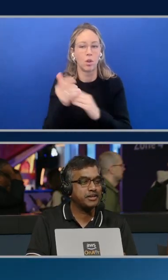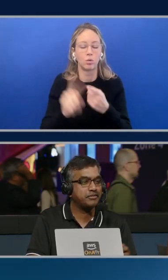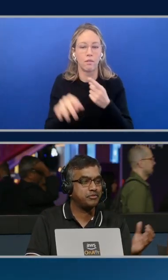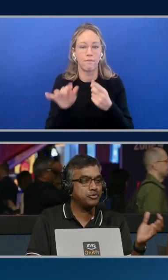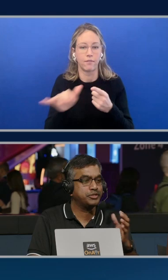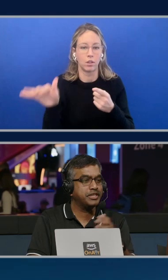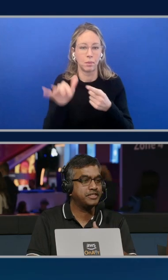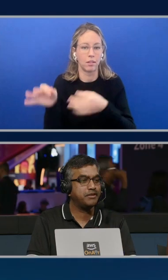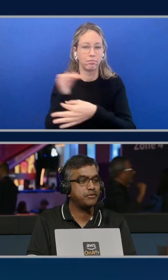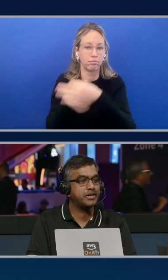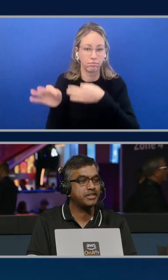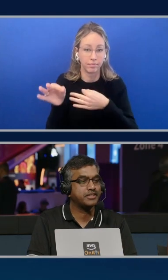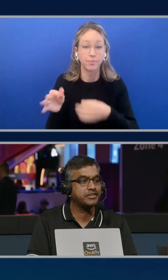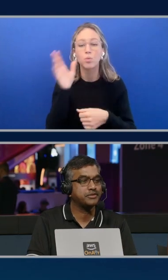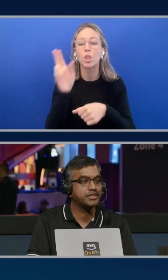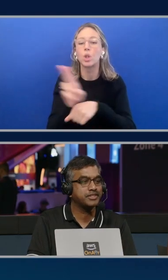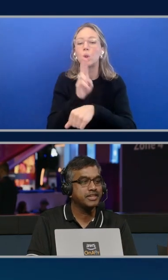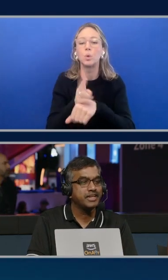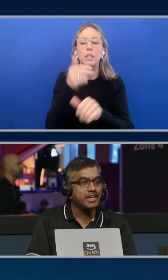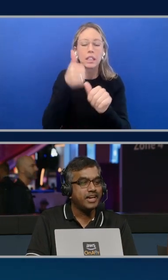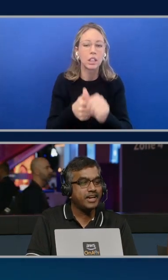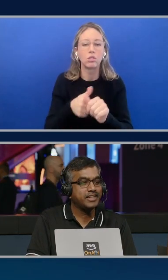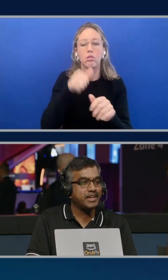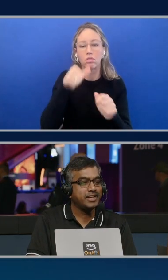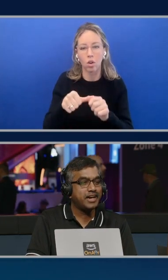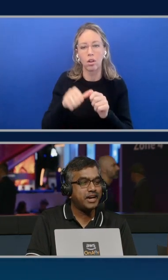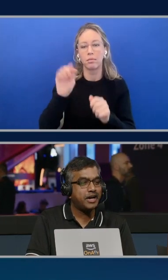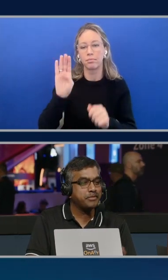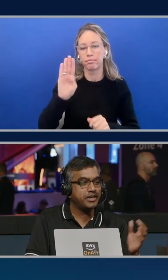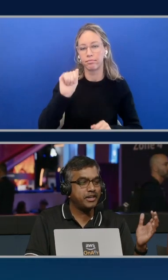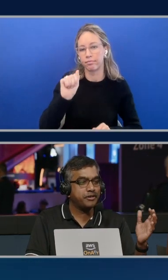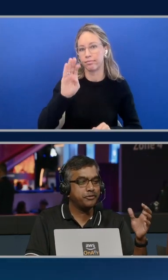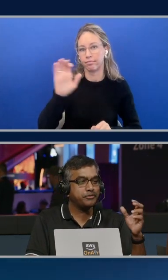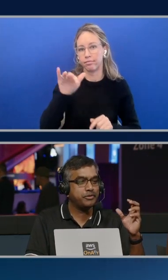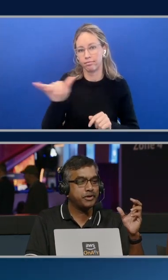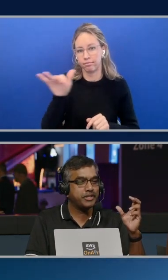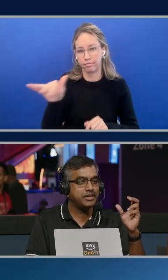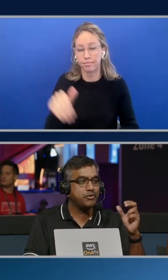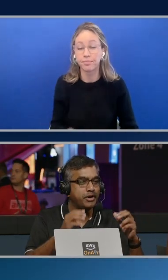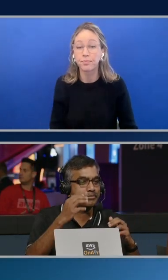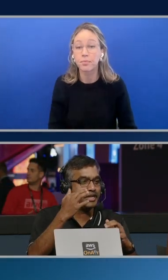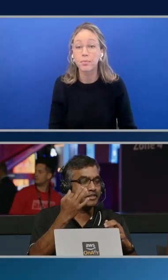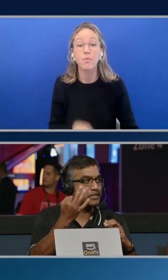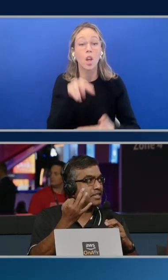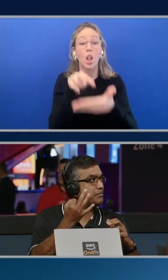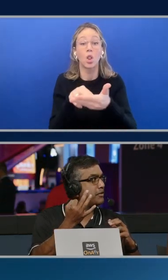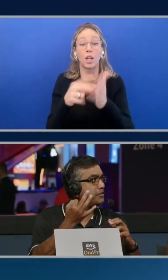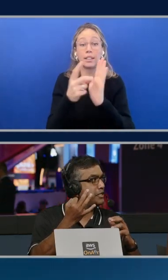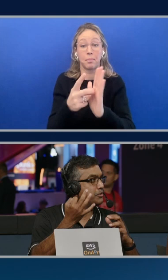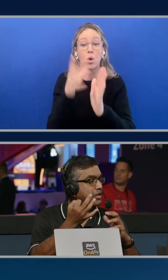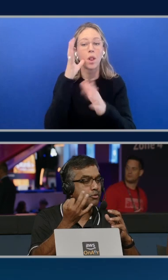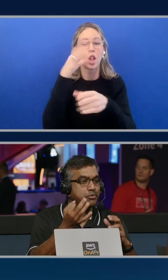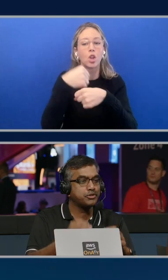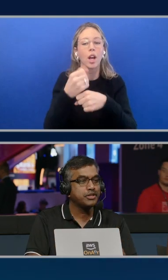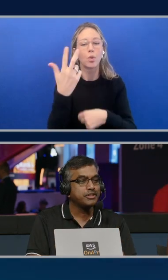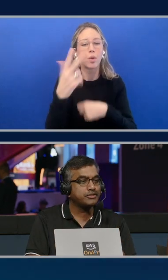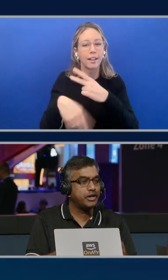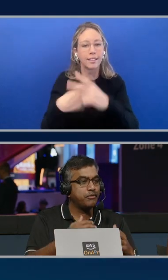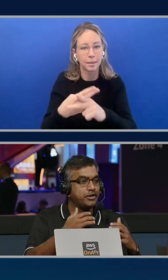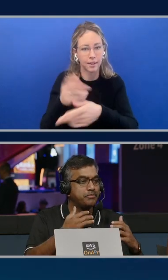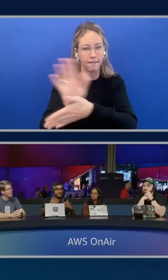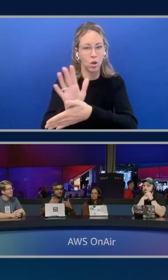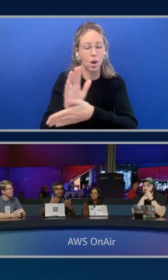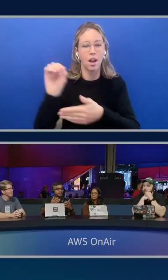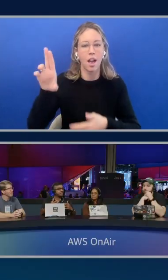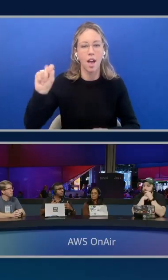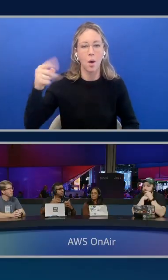it's using each alphabet and then doing it. And then like if you look at the demo, I'm creating 3 types of videos output. So I